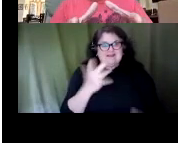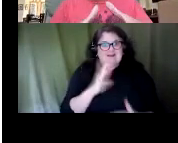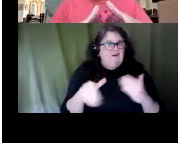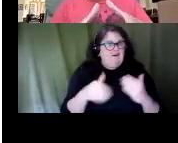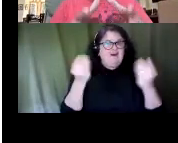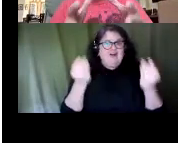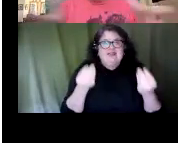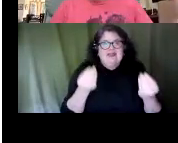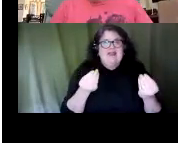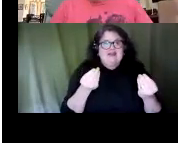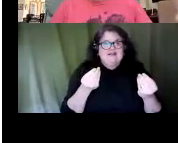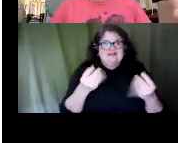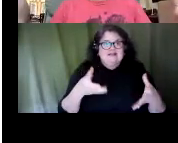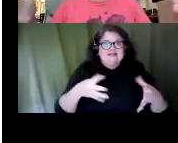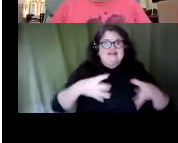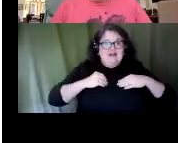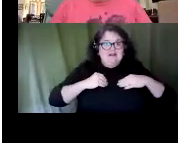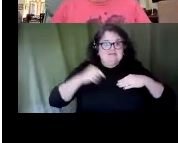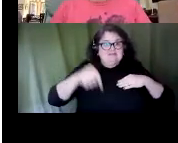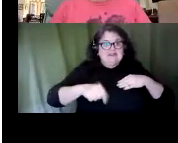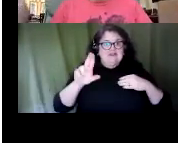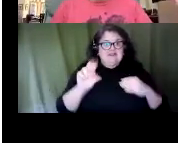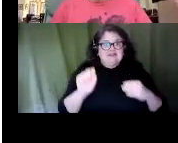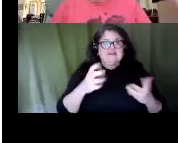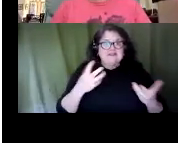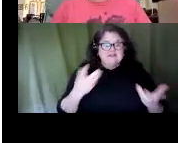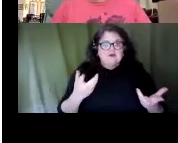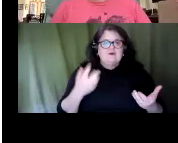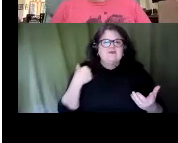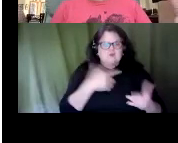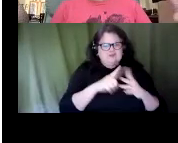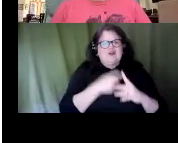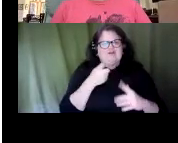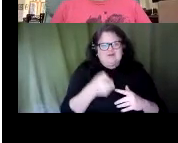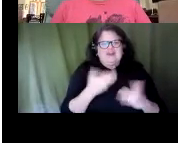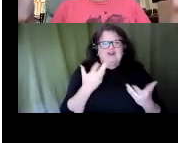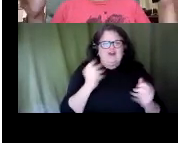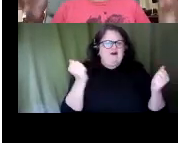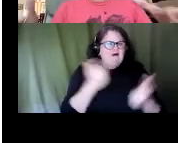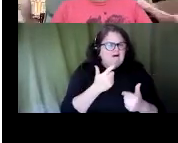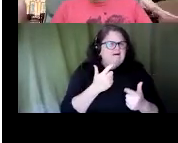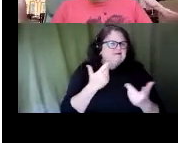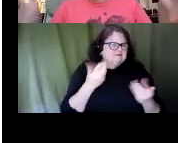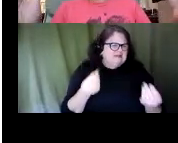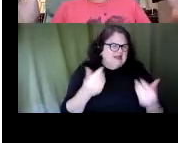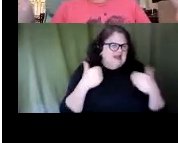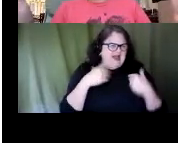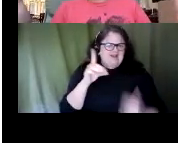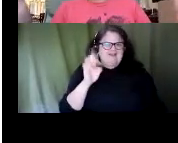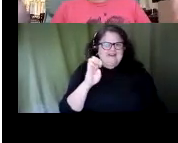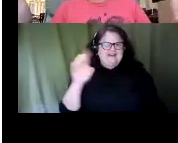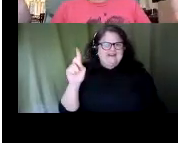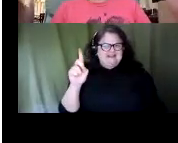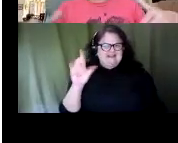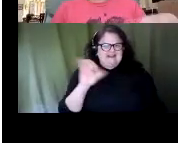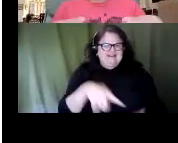land is held in the United States. And so it's what we're starting from. Almost all land has a deed that indicates